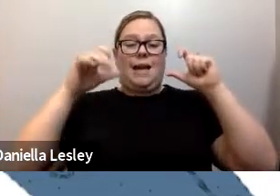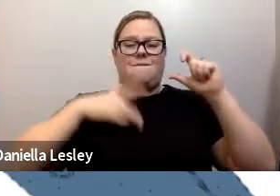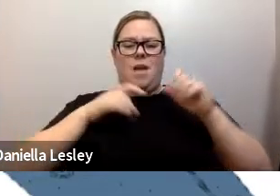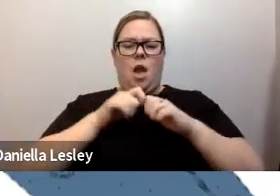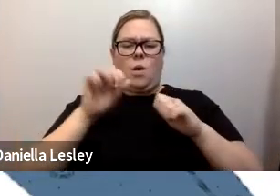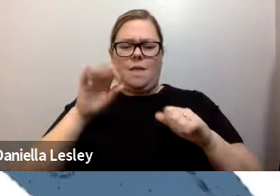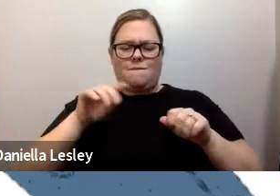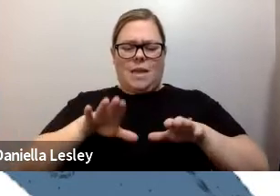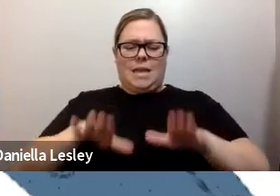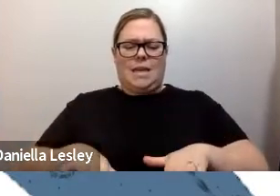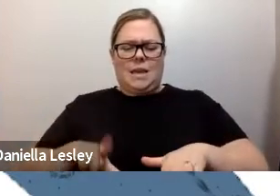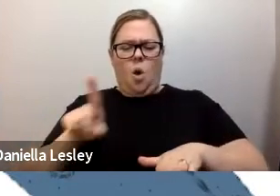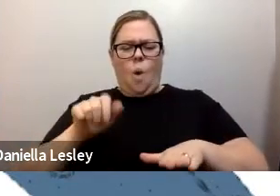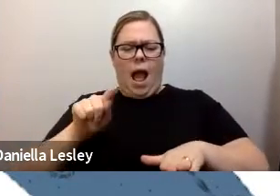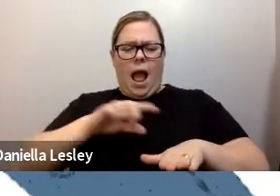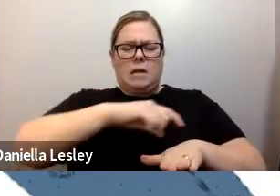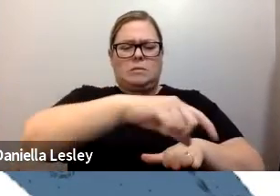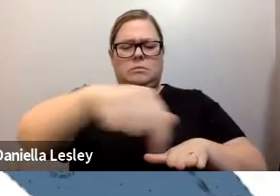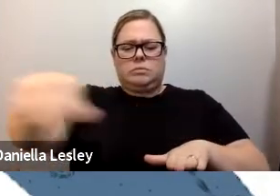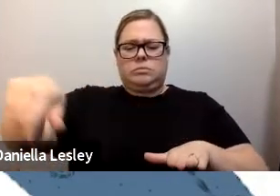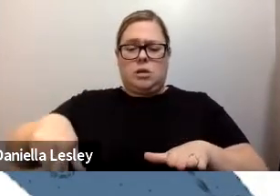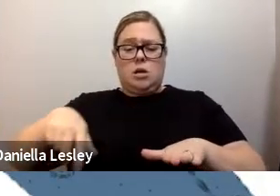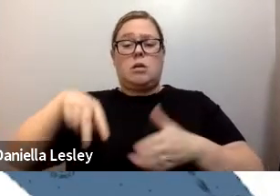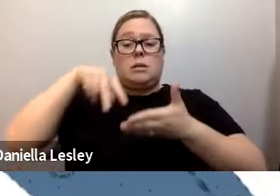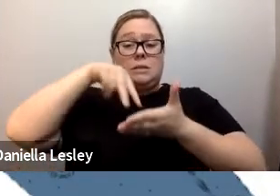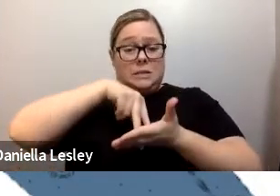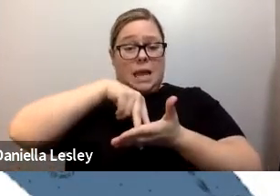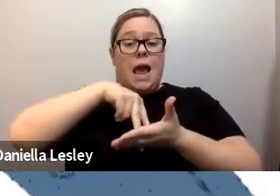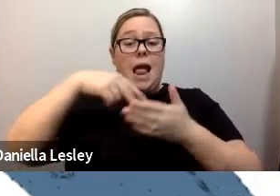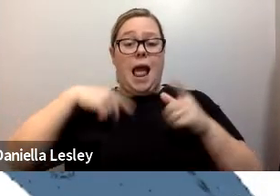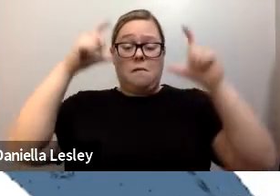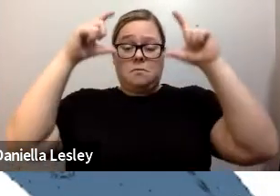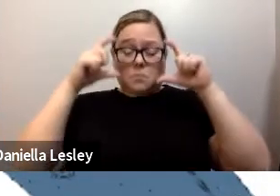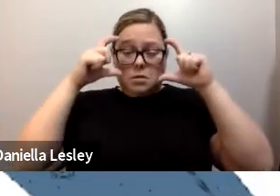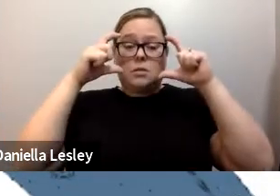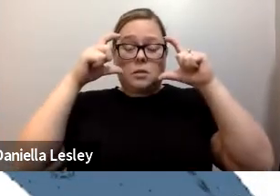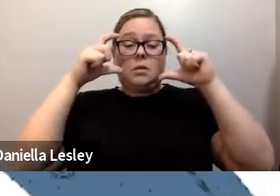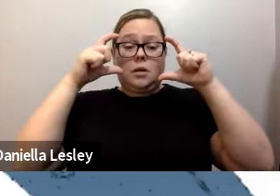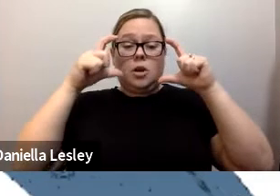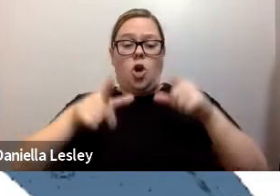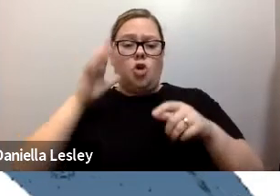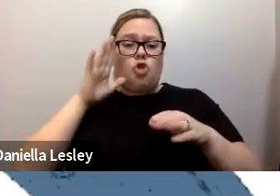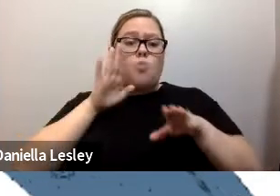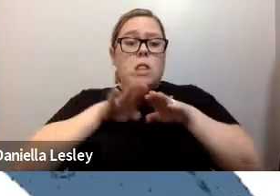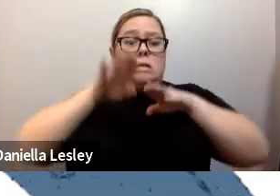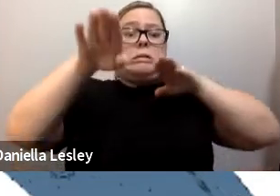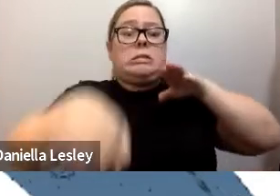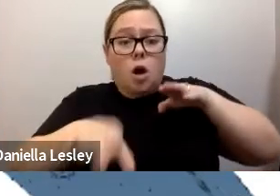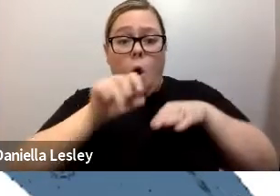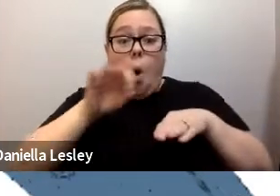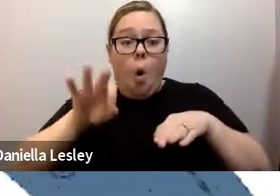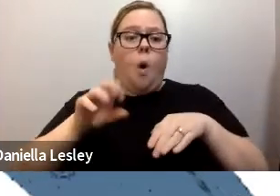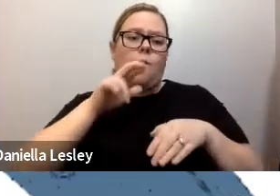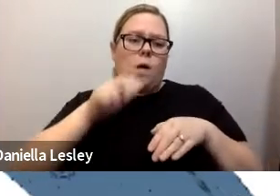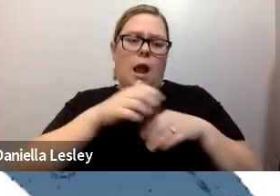of where you are on the platform. So if you're standing up and you have a VR headset on, you'll know if you're about to step off the platform. Now